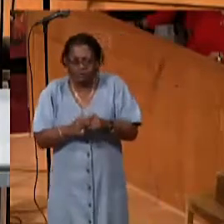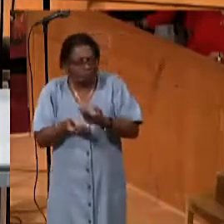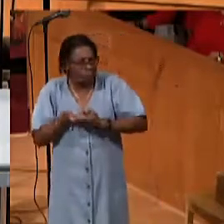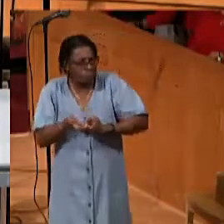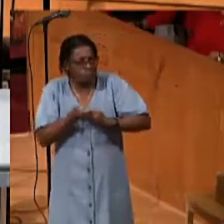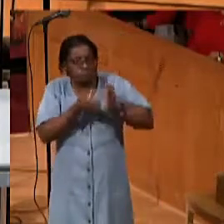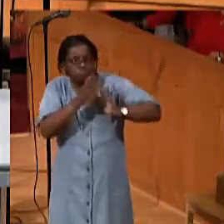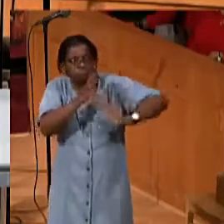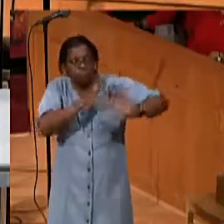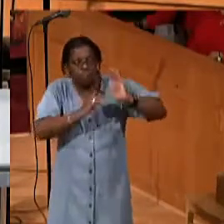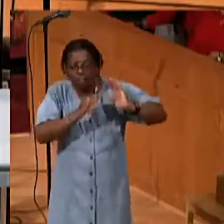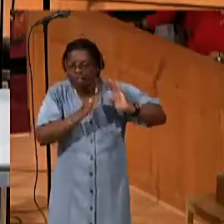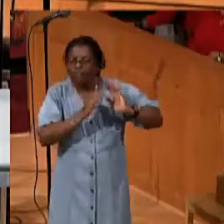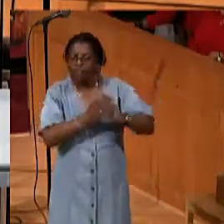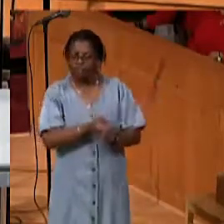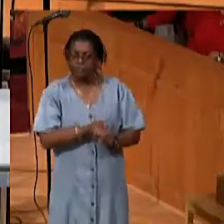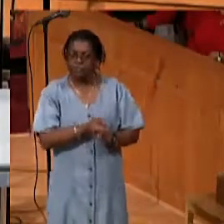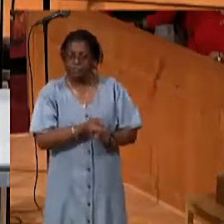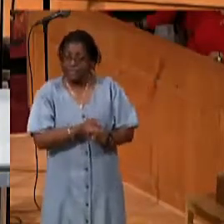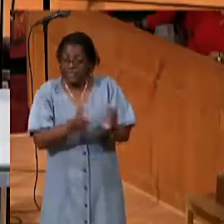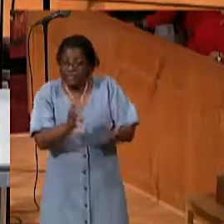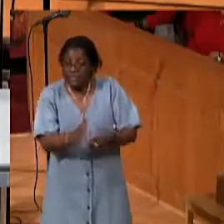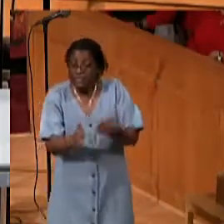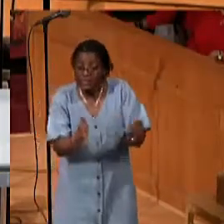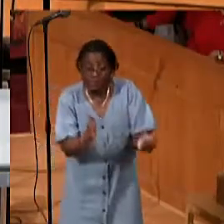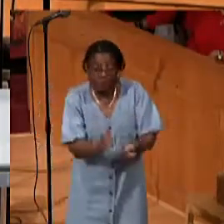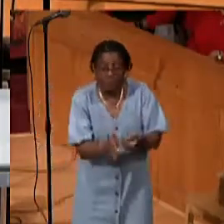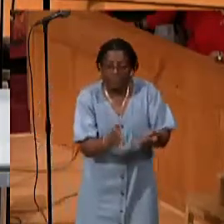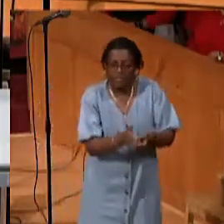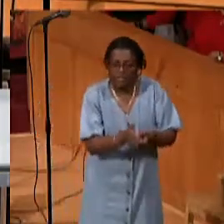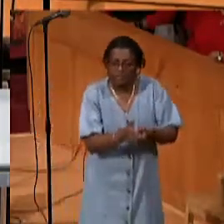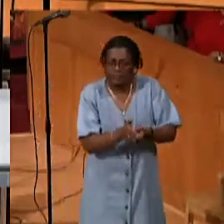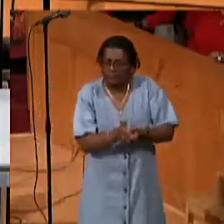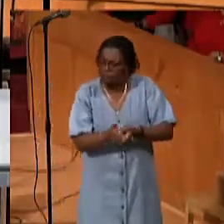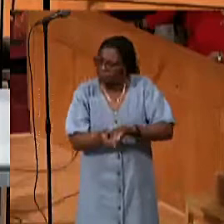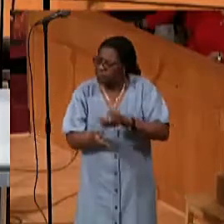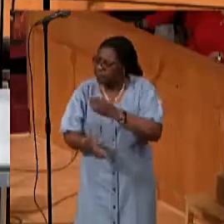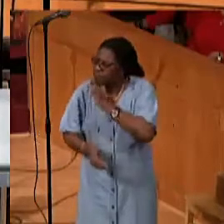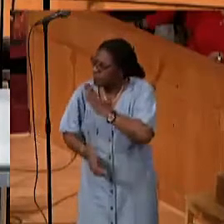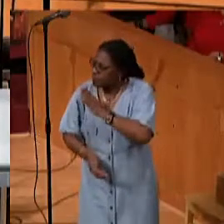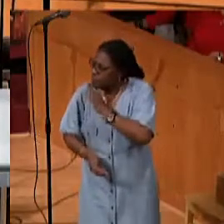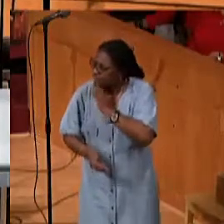here. That how many of you know that every now and then, if you talk about the right stuff,